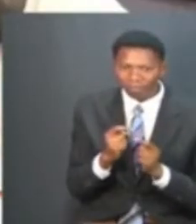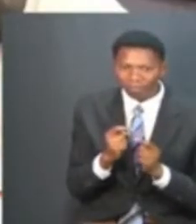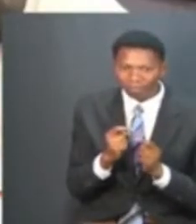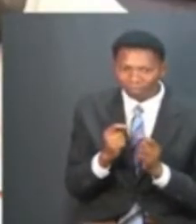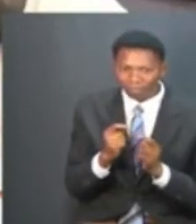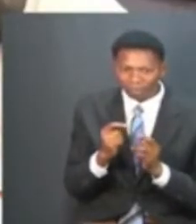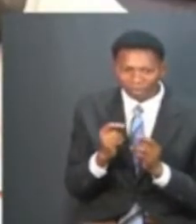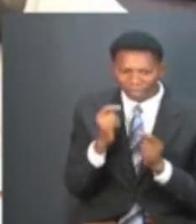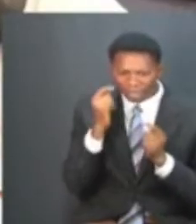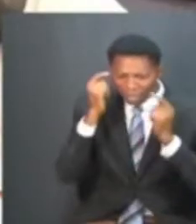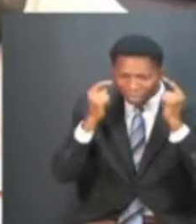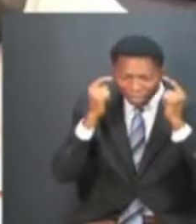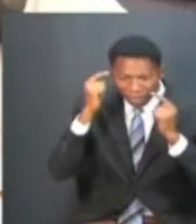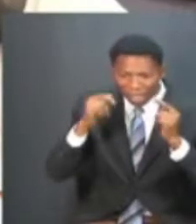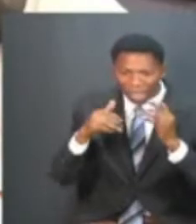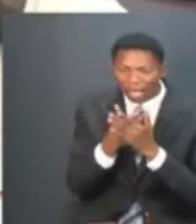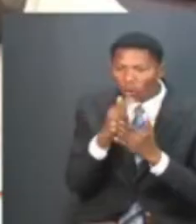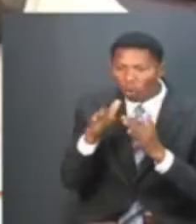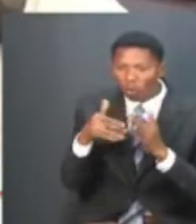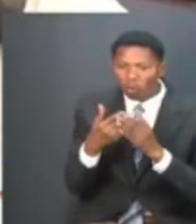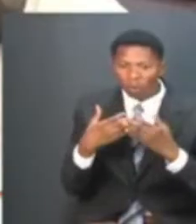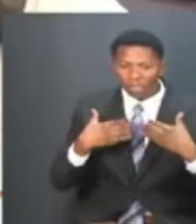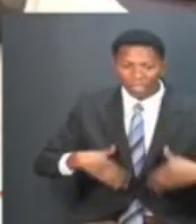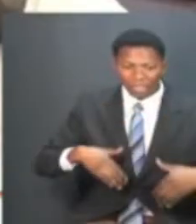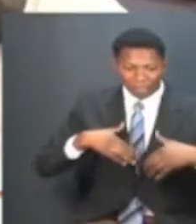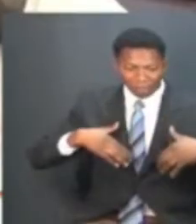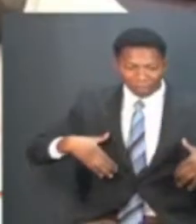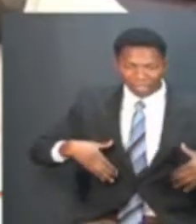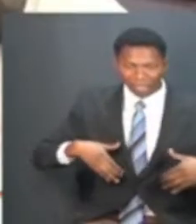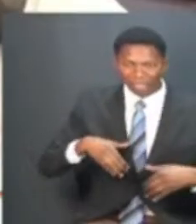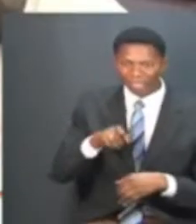such safety measures cannot be upheld,